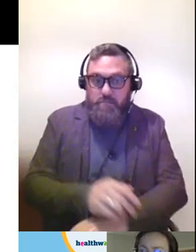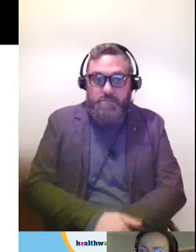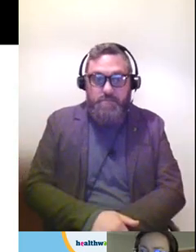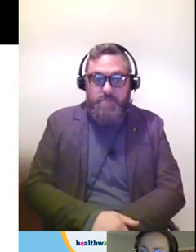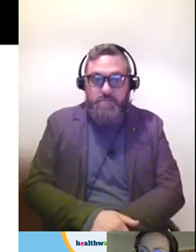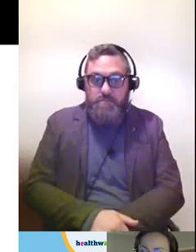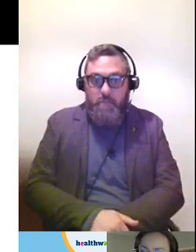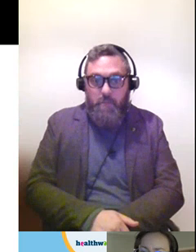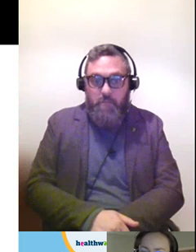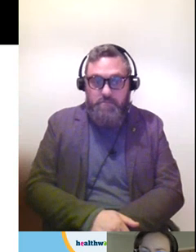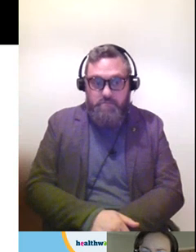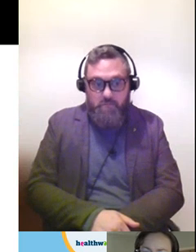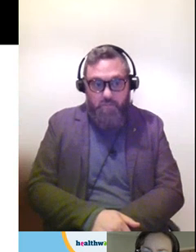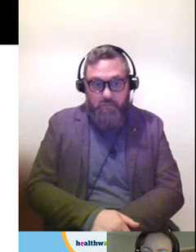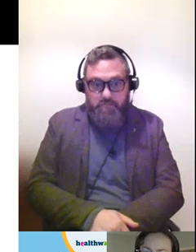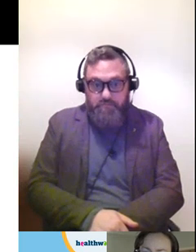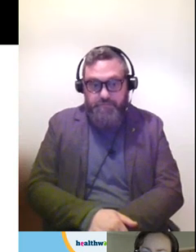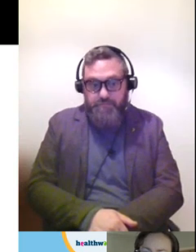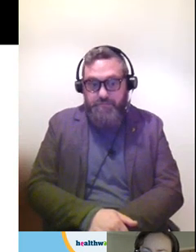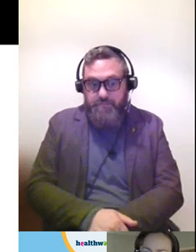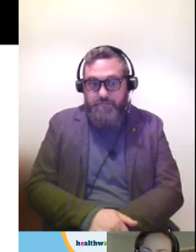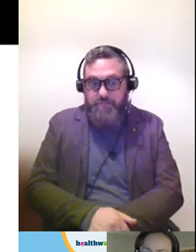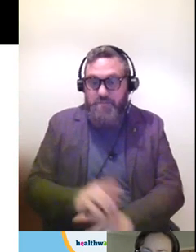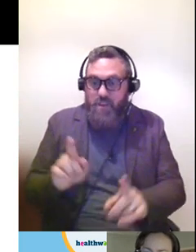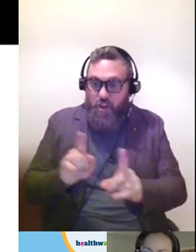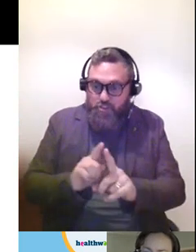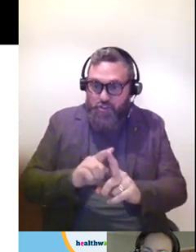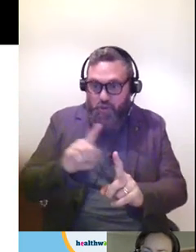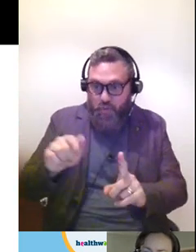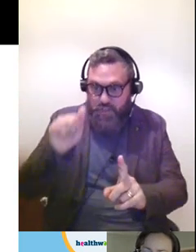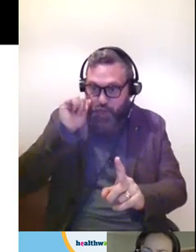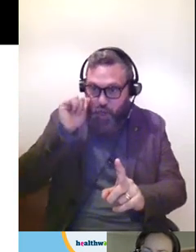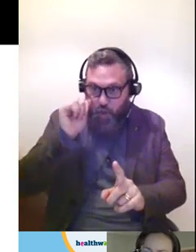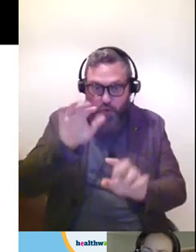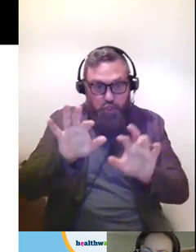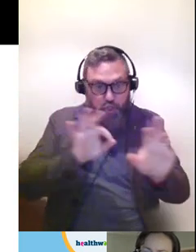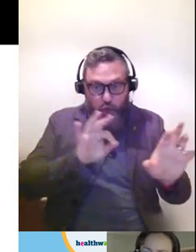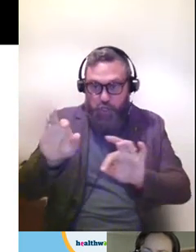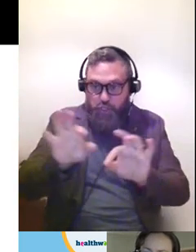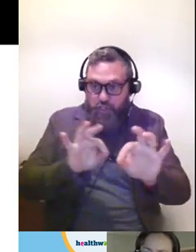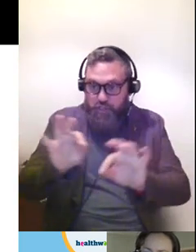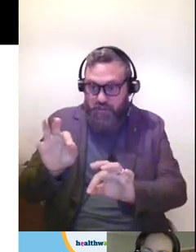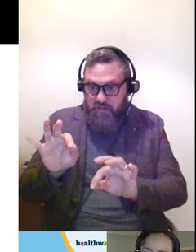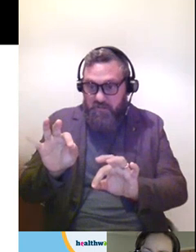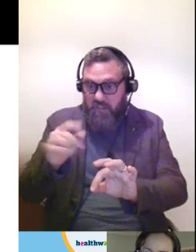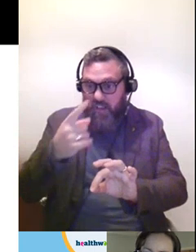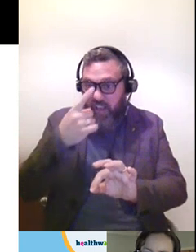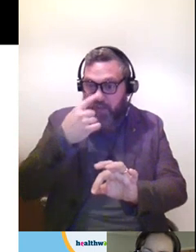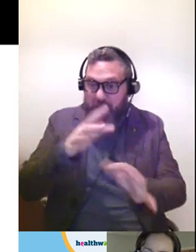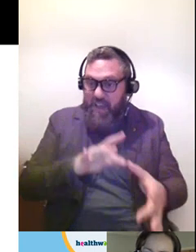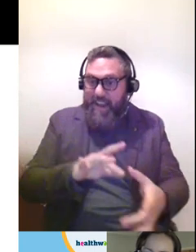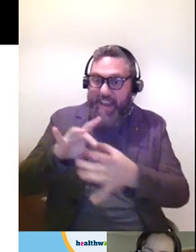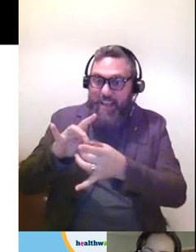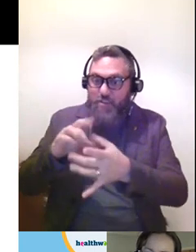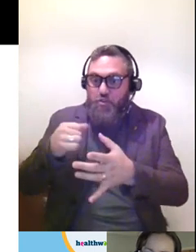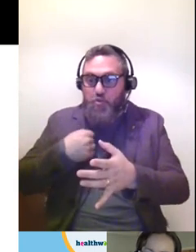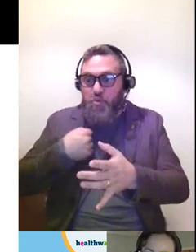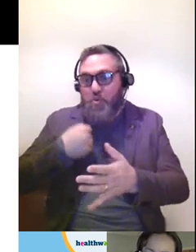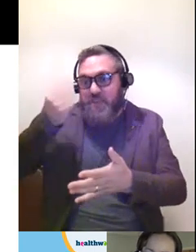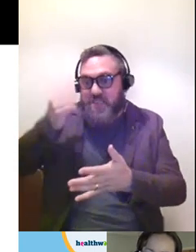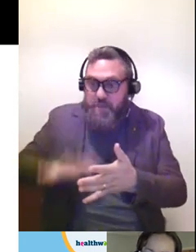However, we recognize that the choices that people make are shaped by the environments and